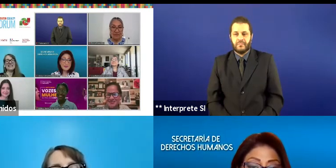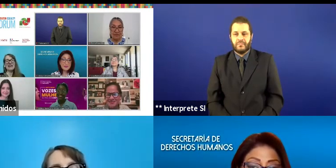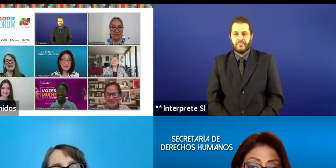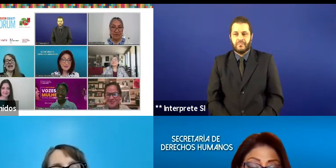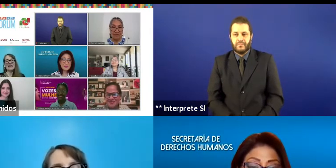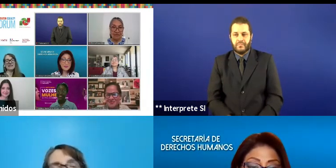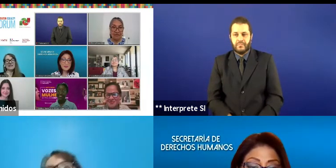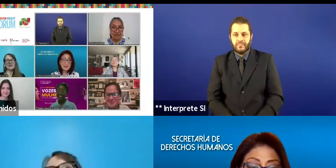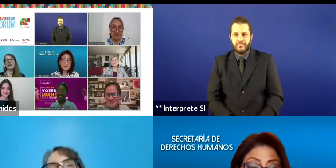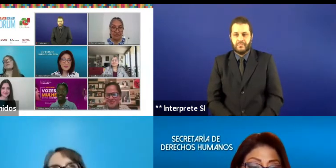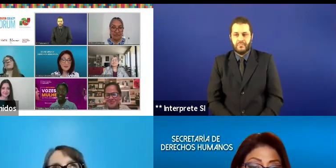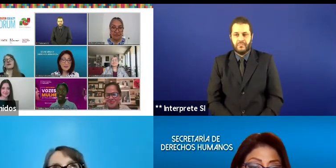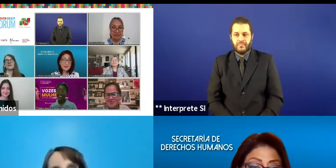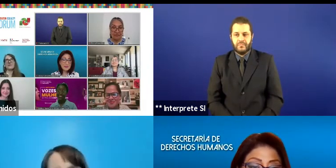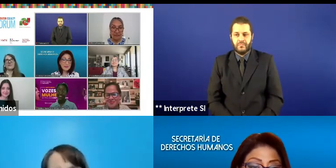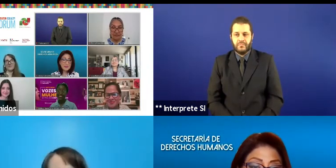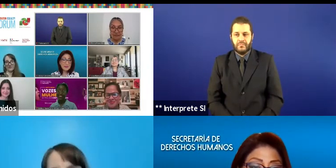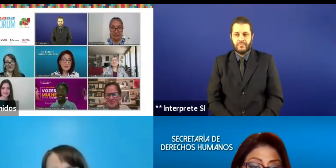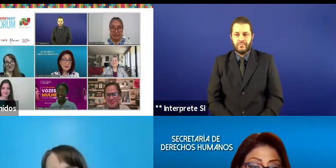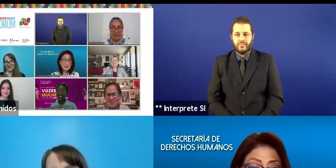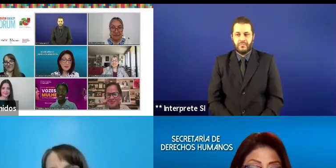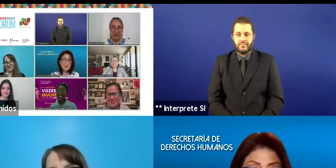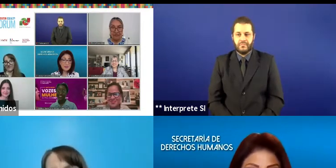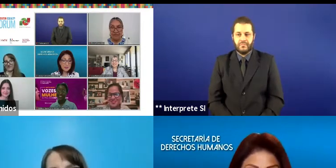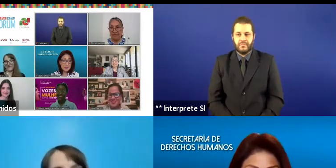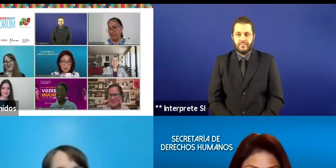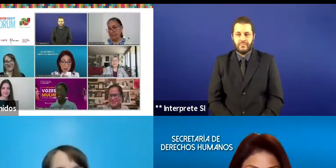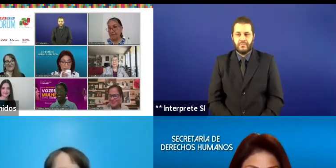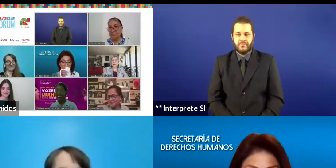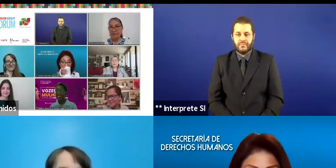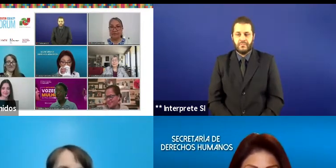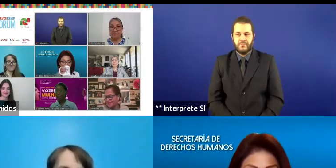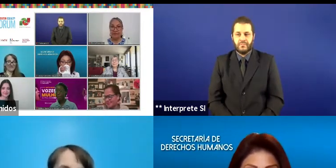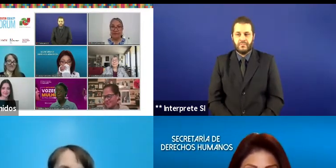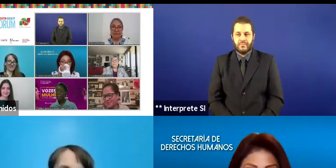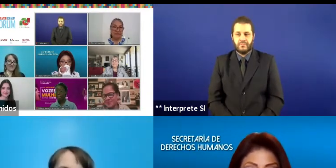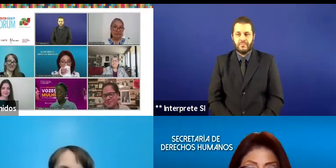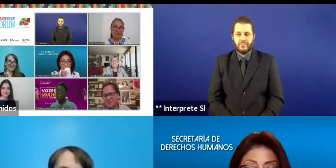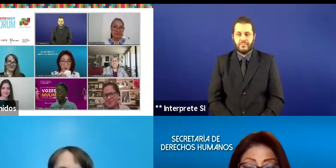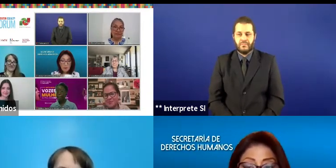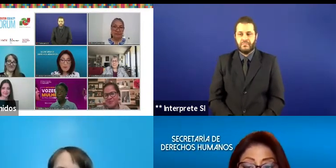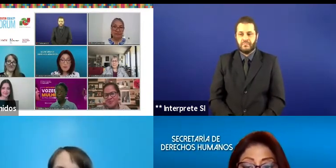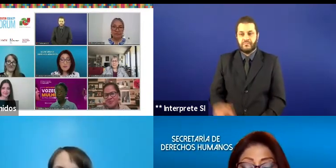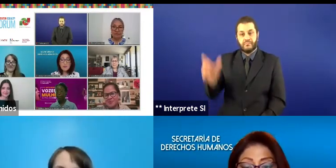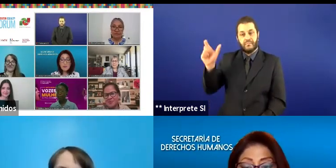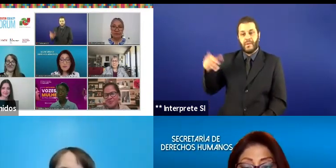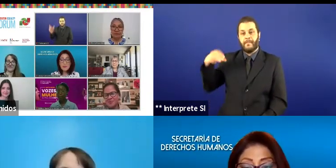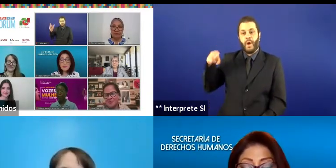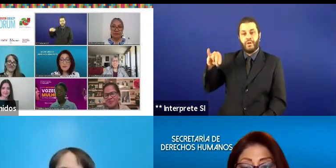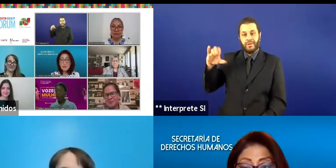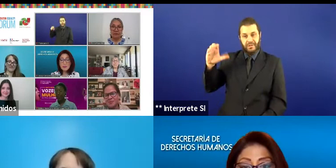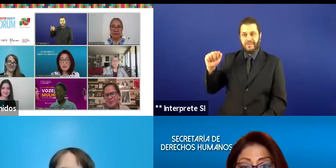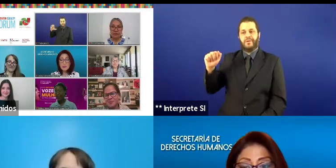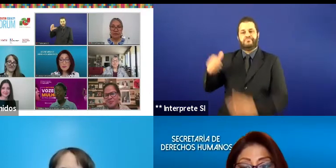And next, Monica Aleman, Monica Aleman es directora senior de programa en la